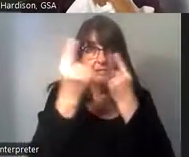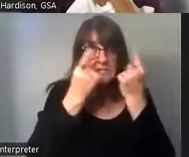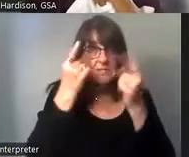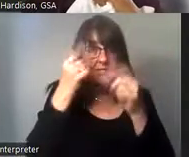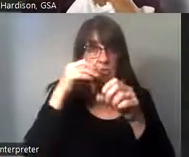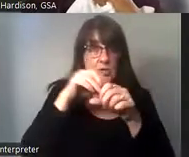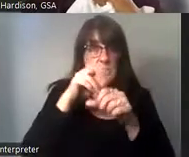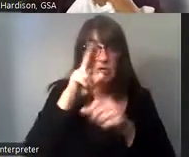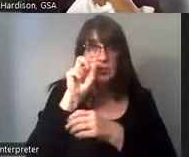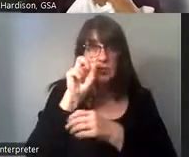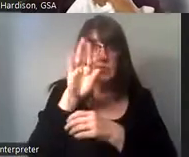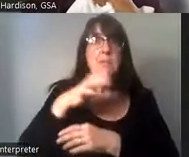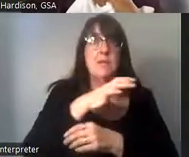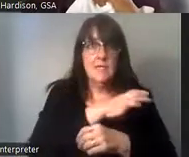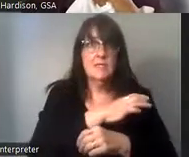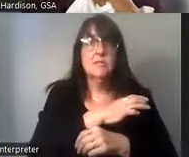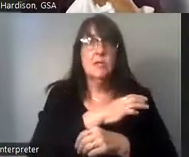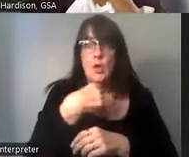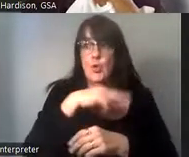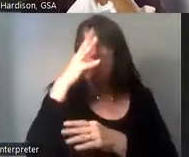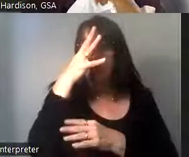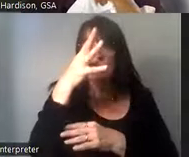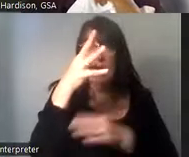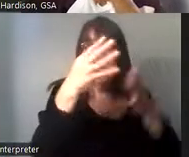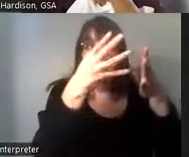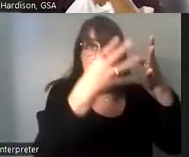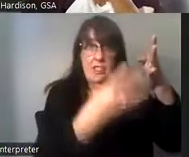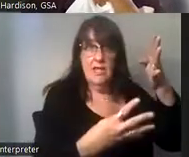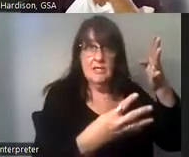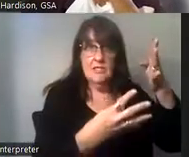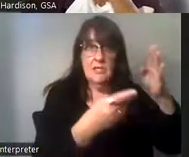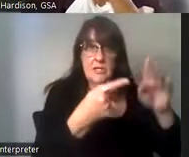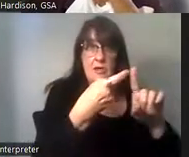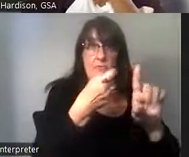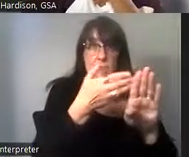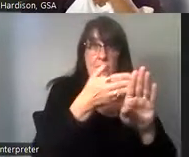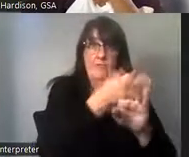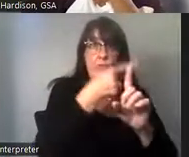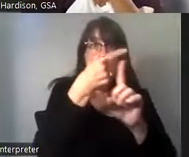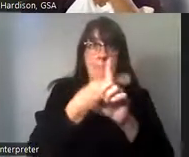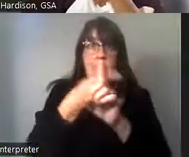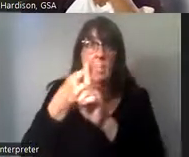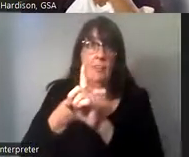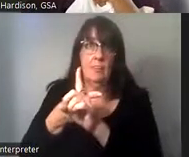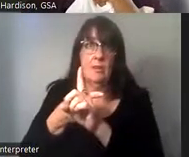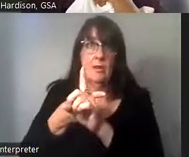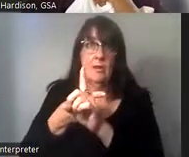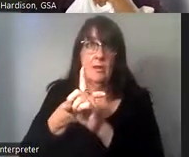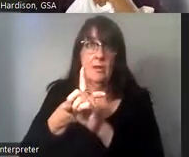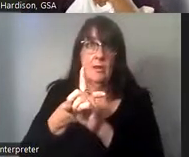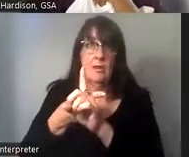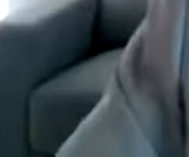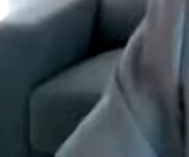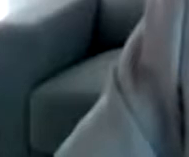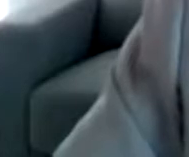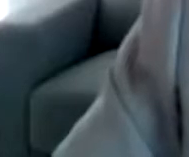subcommittees. We created an initial list from the previous month discussion, but please be thinking about that. Feel